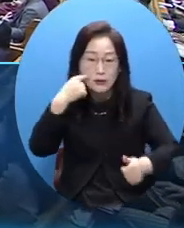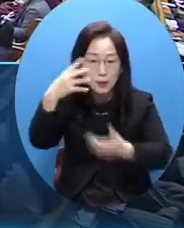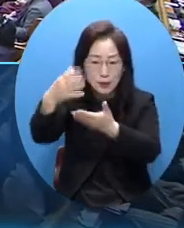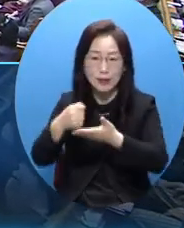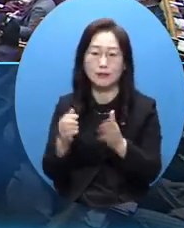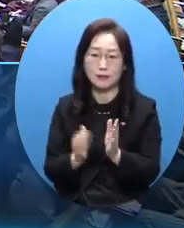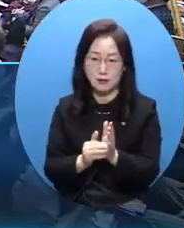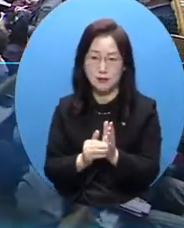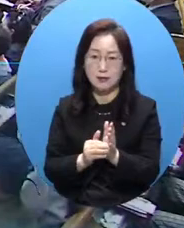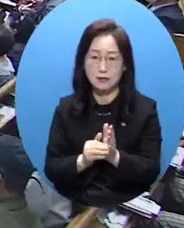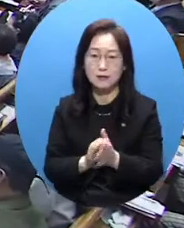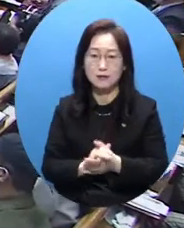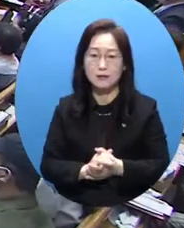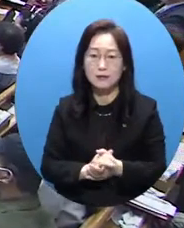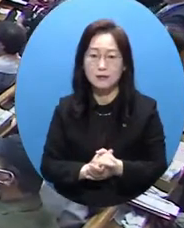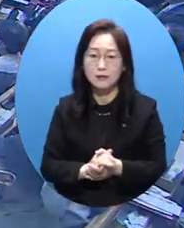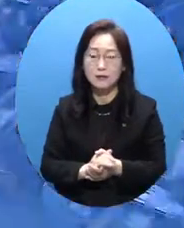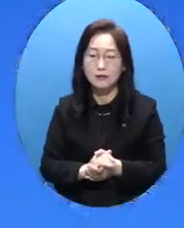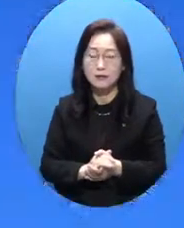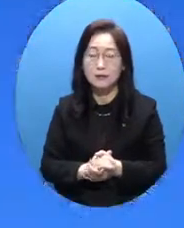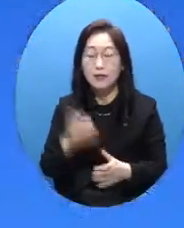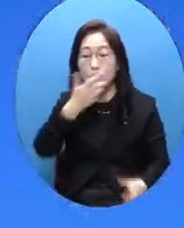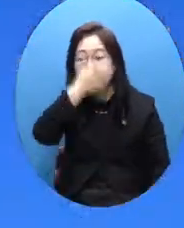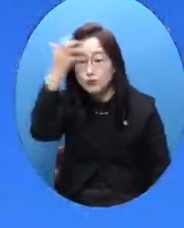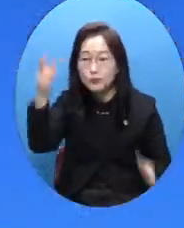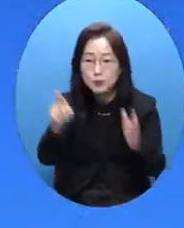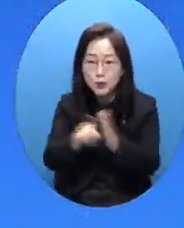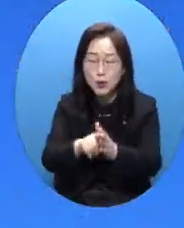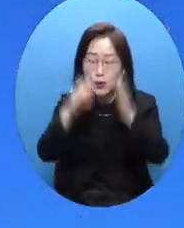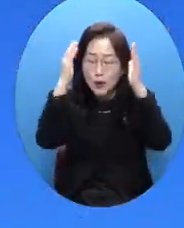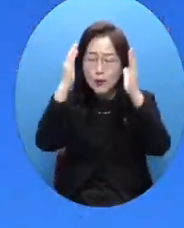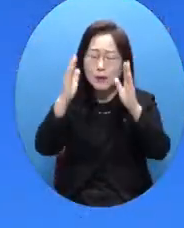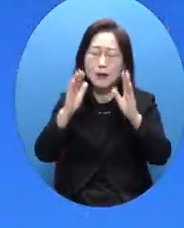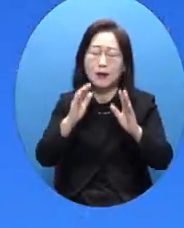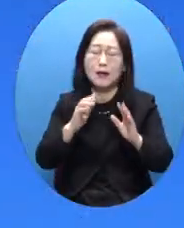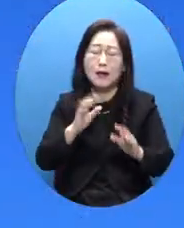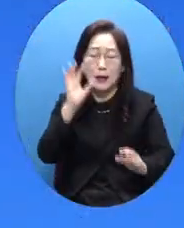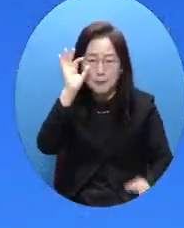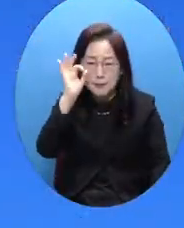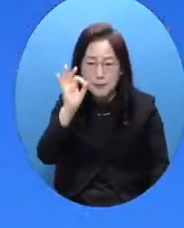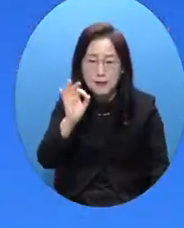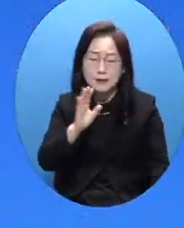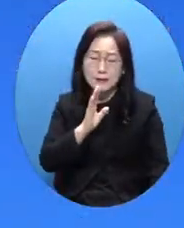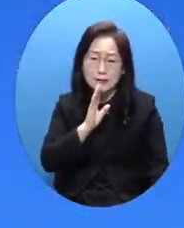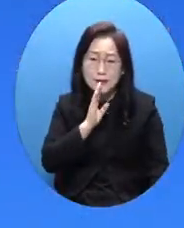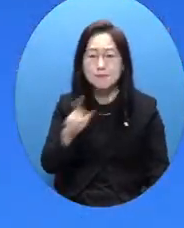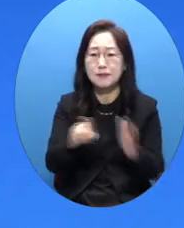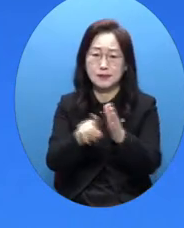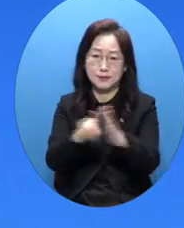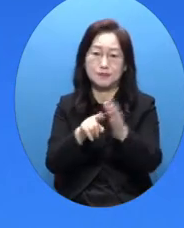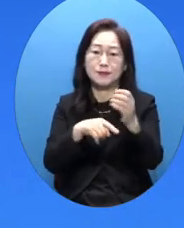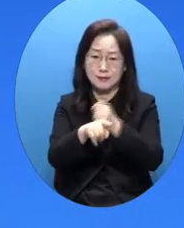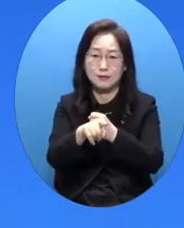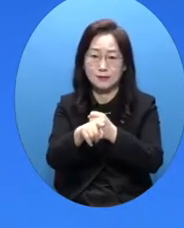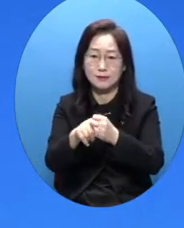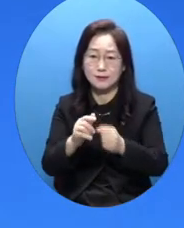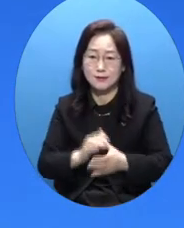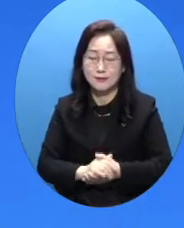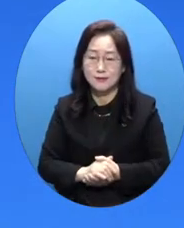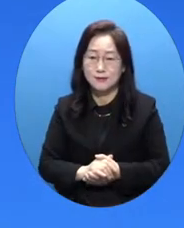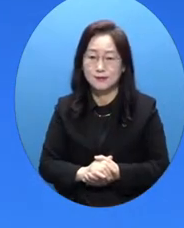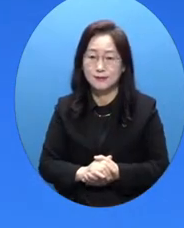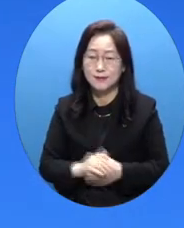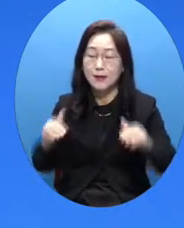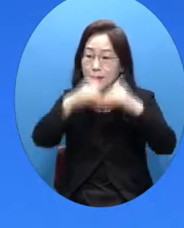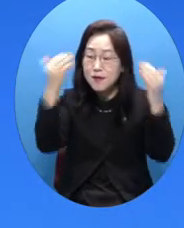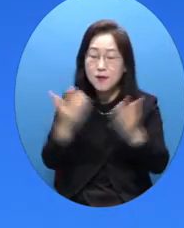this is what the answers were commanded for if you dream and if you plan for this that is the faith